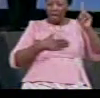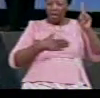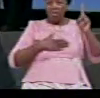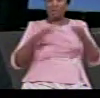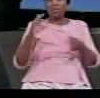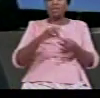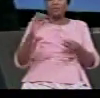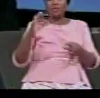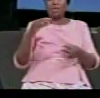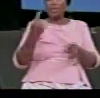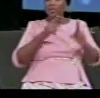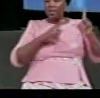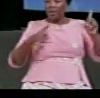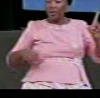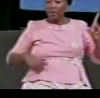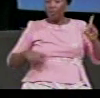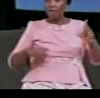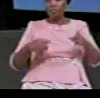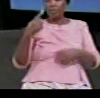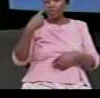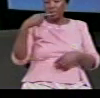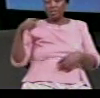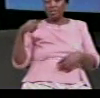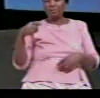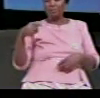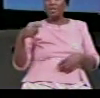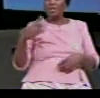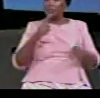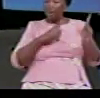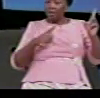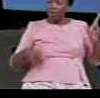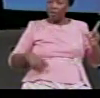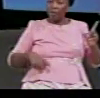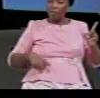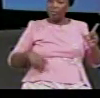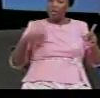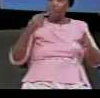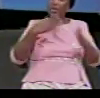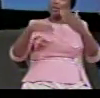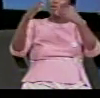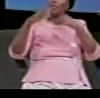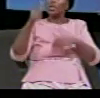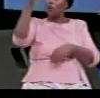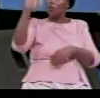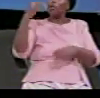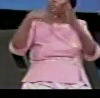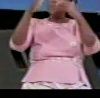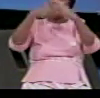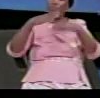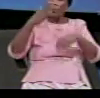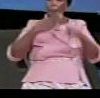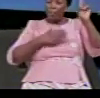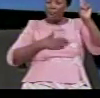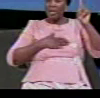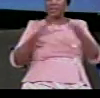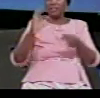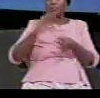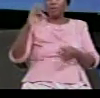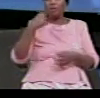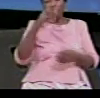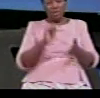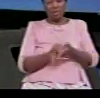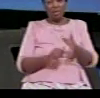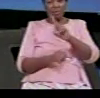The Lord said, the Lord, the God of heaven, my Spirit. Who is that?